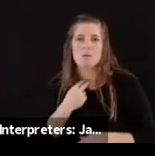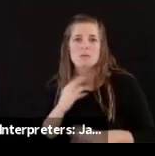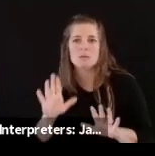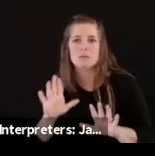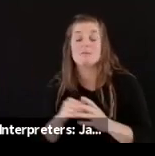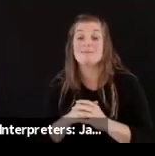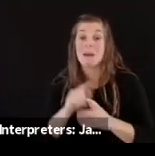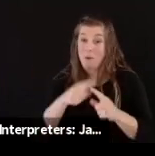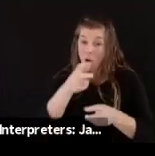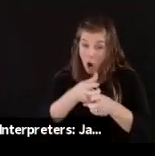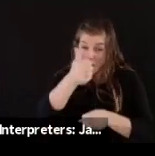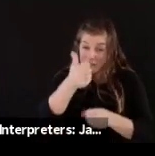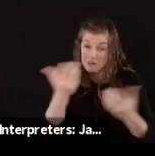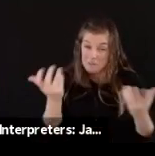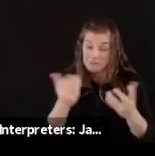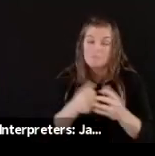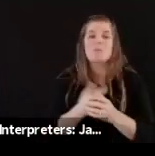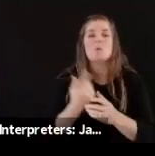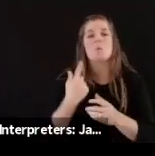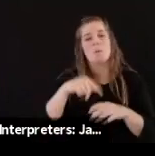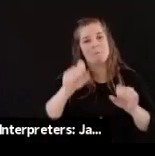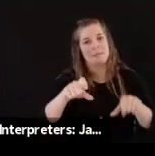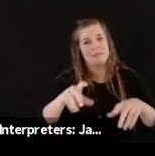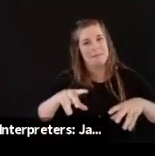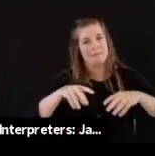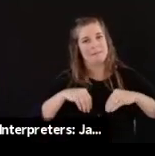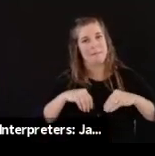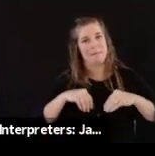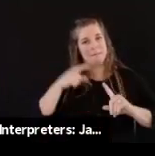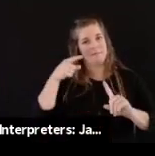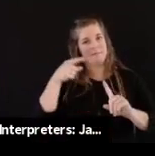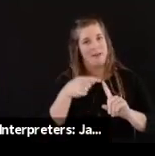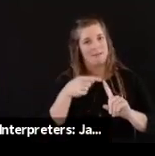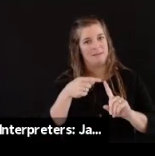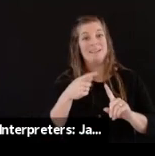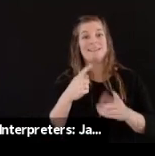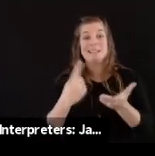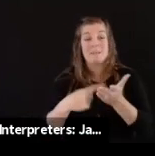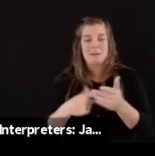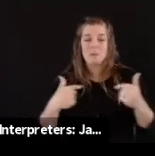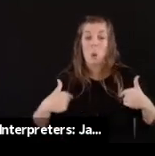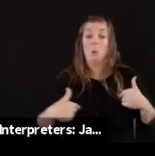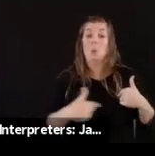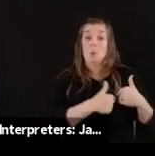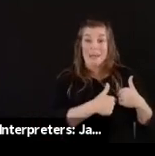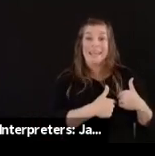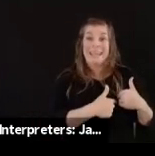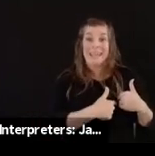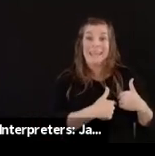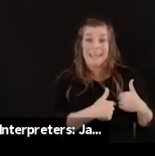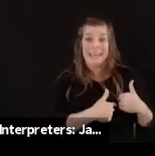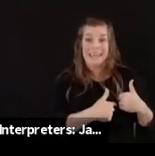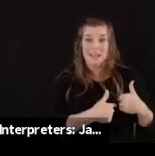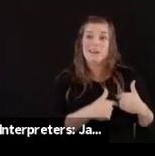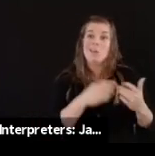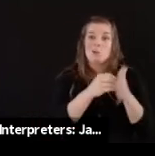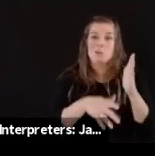hardest of all, it's going to require accepting the fact that sometimes we will be the ones our students will rebel against.